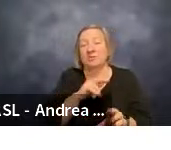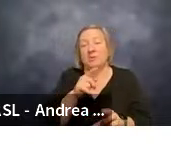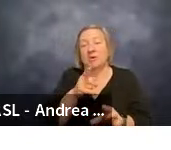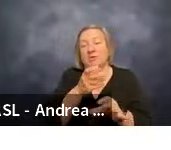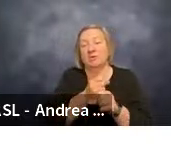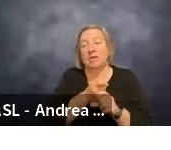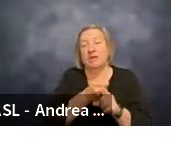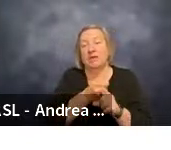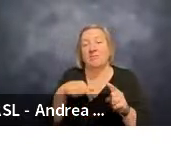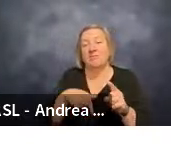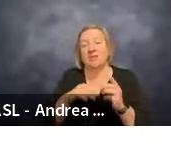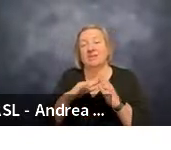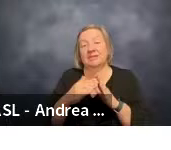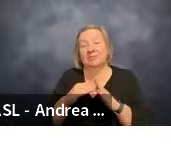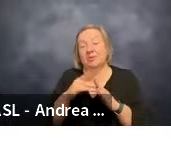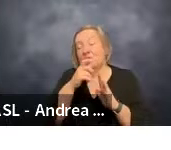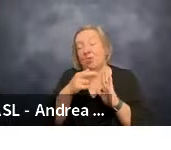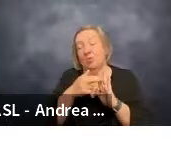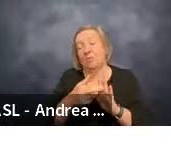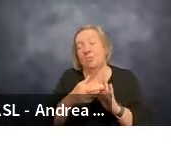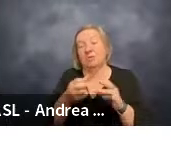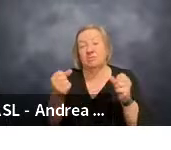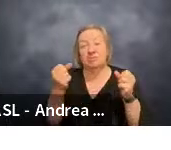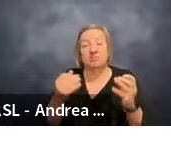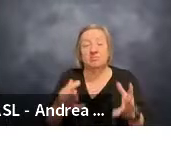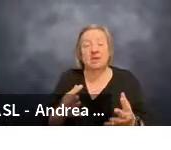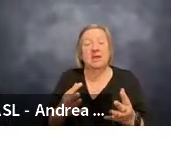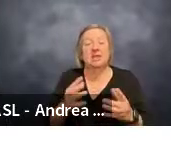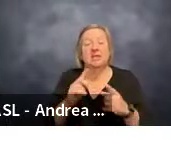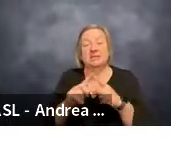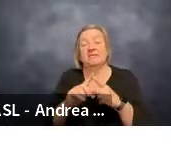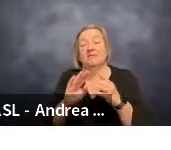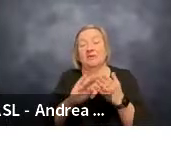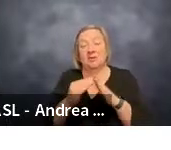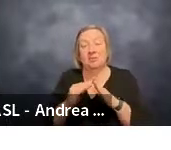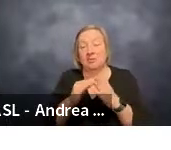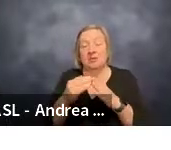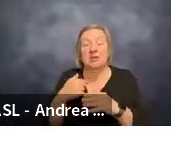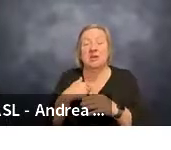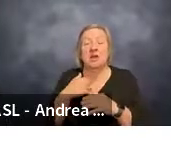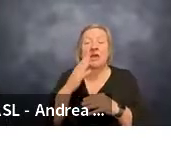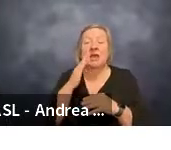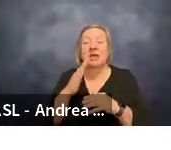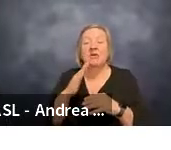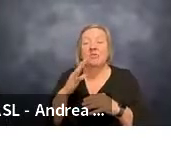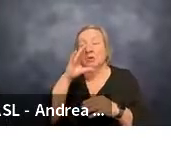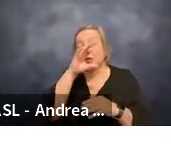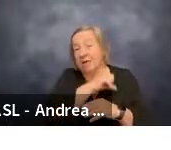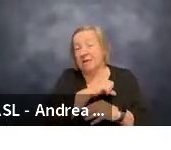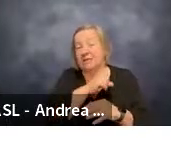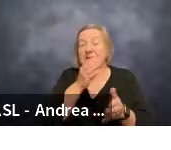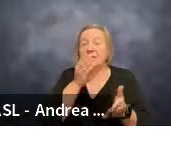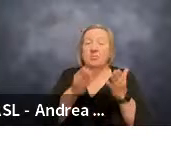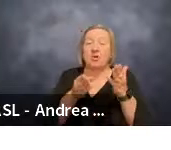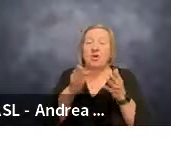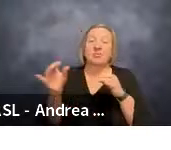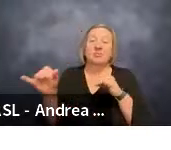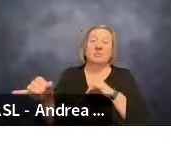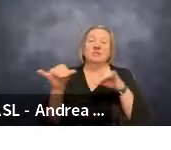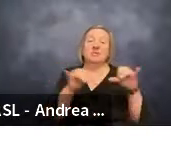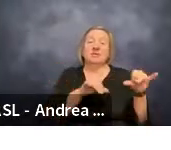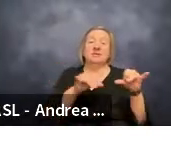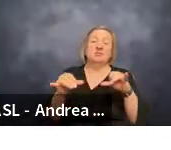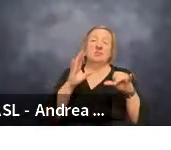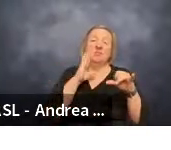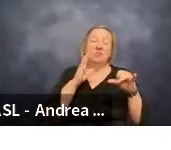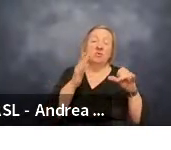from this community that represents multiple different communities, I would hazard a guess that it's probably pretty similar to what you would